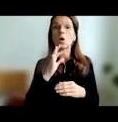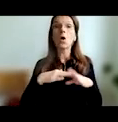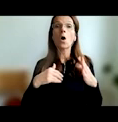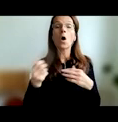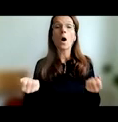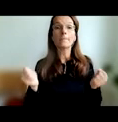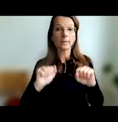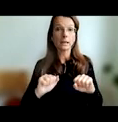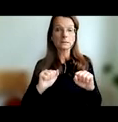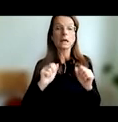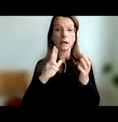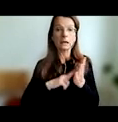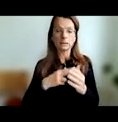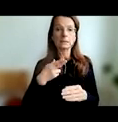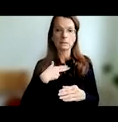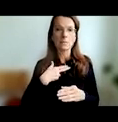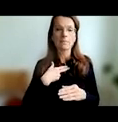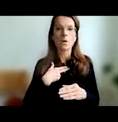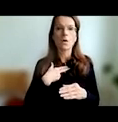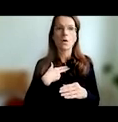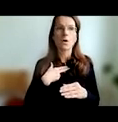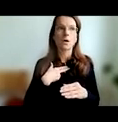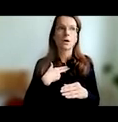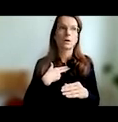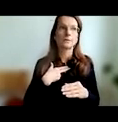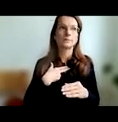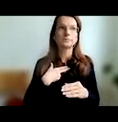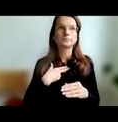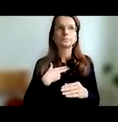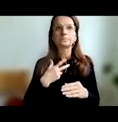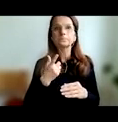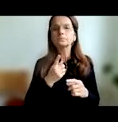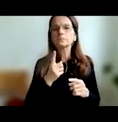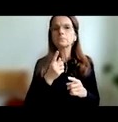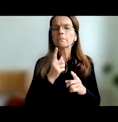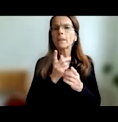system analysis, software developers, pharmacists, and so on.